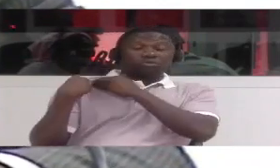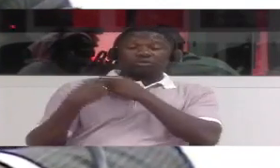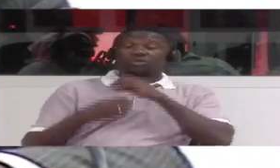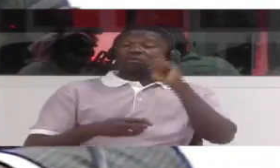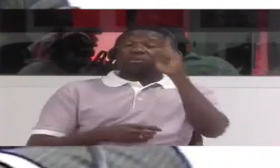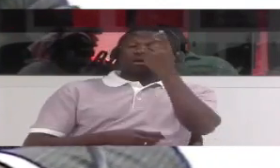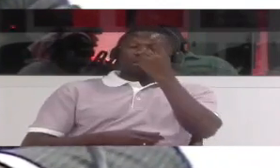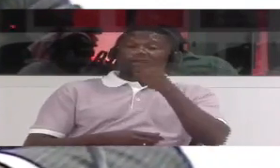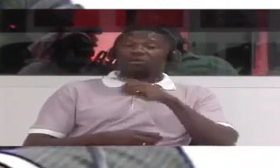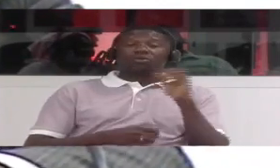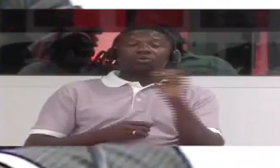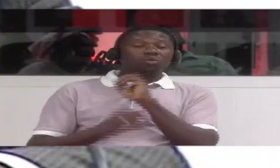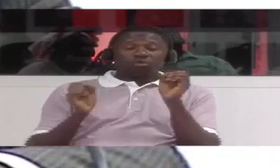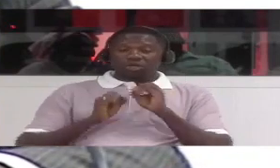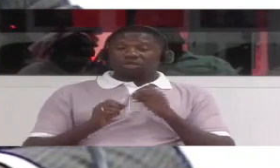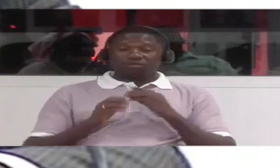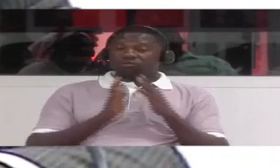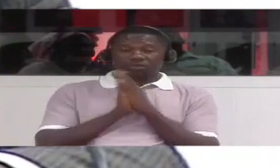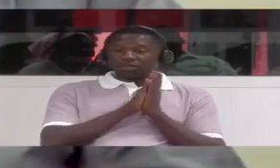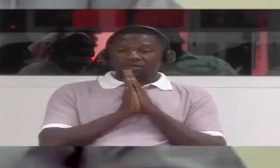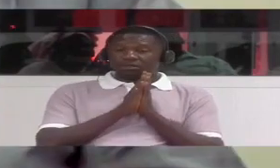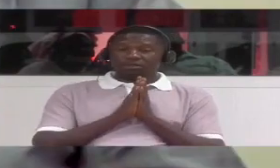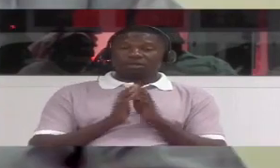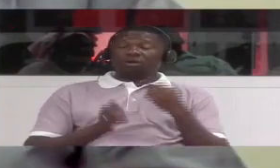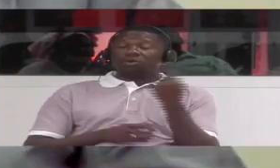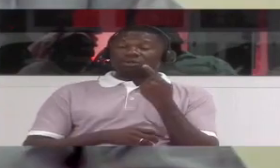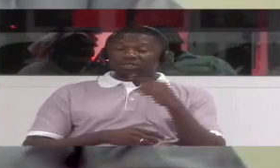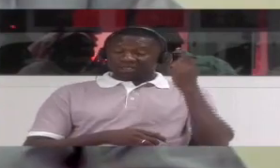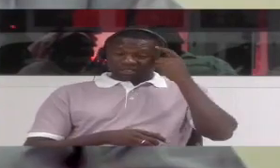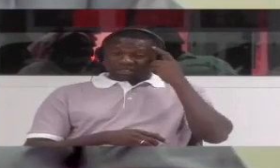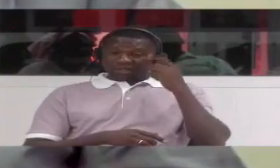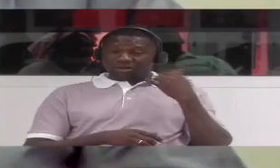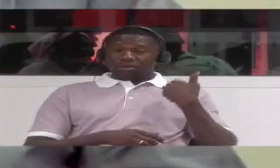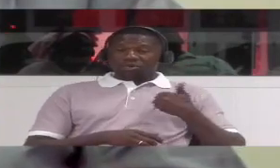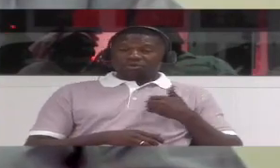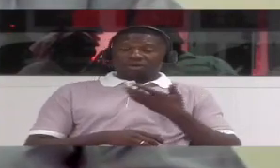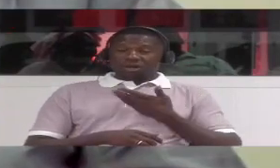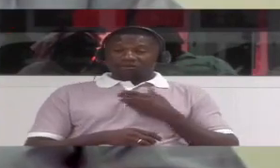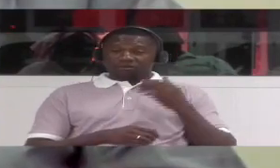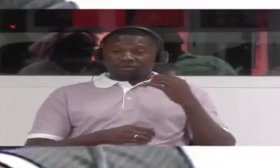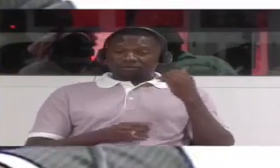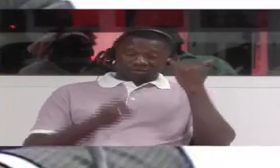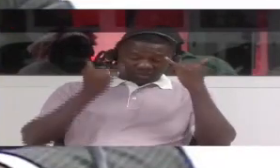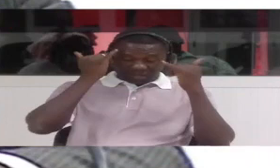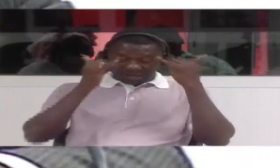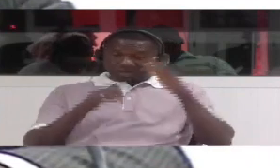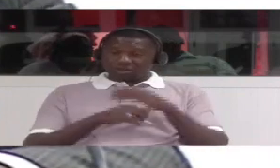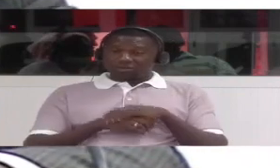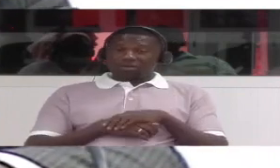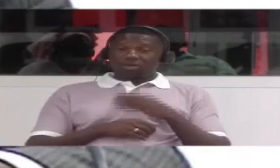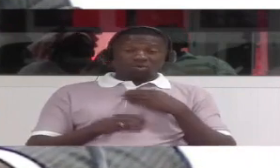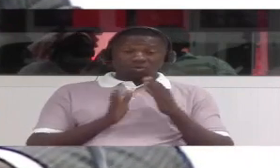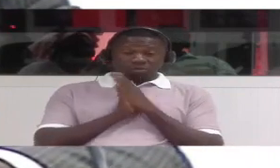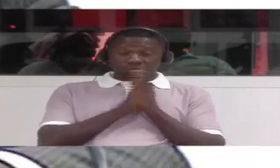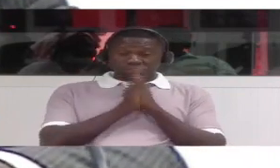opinion. And the only means of getting different opinion or opinions divergent or opposing